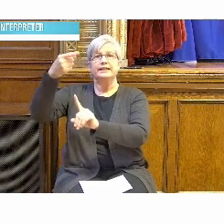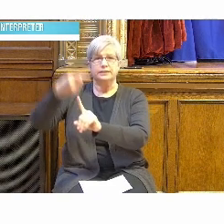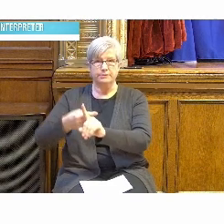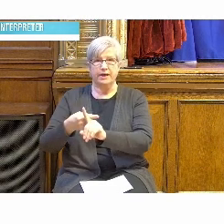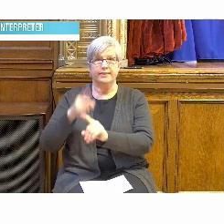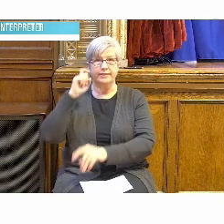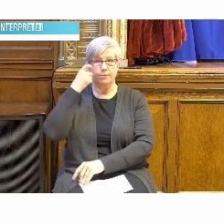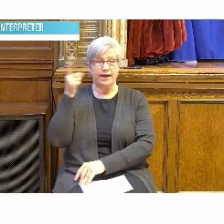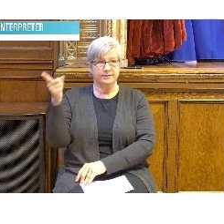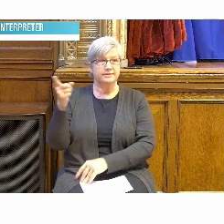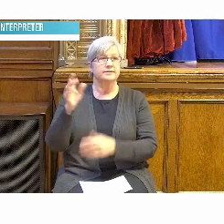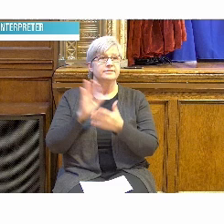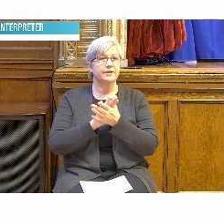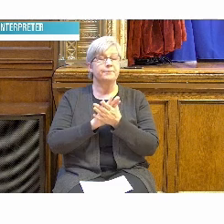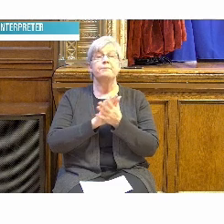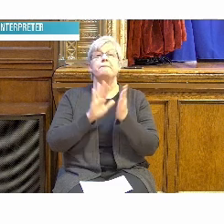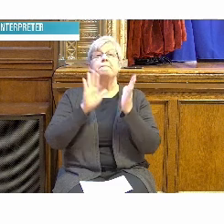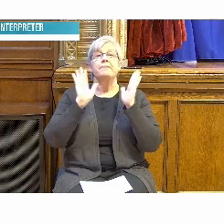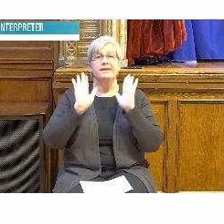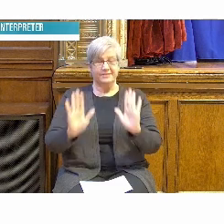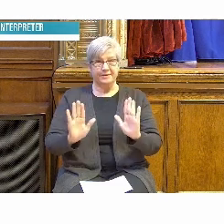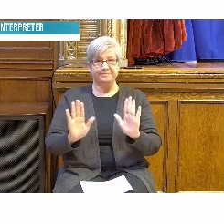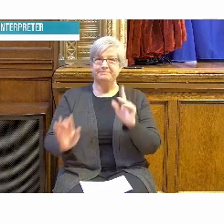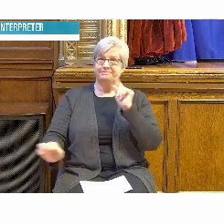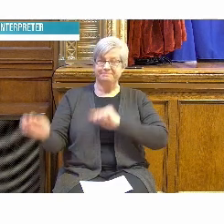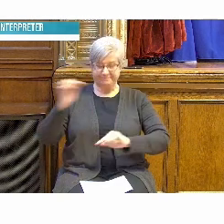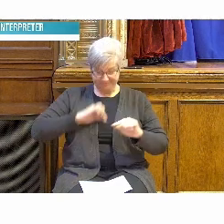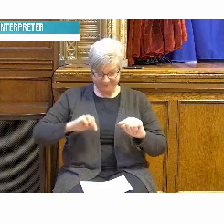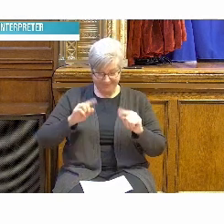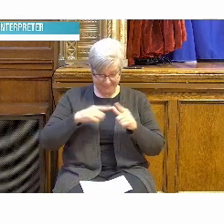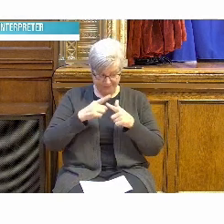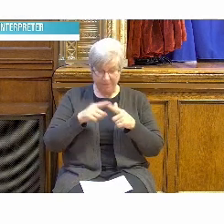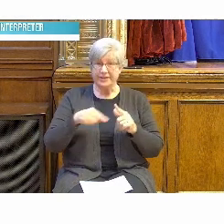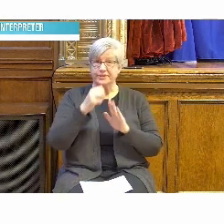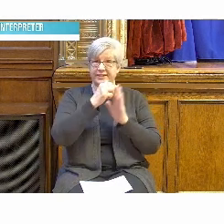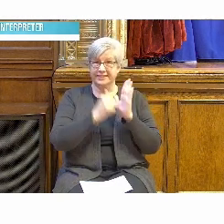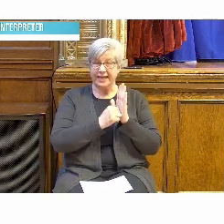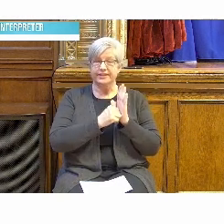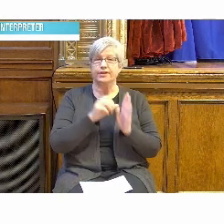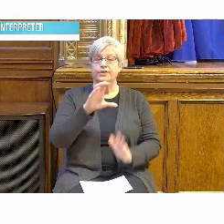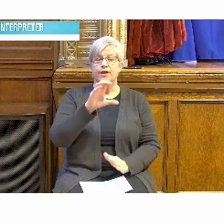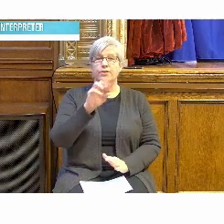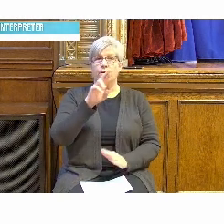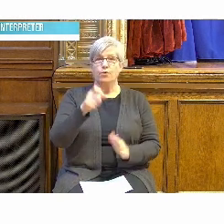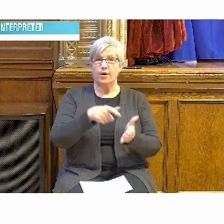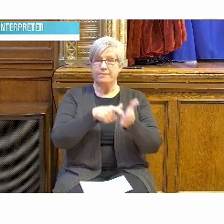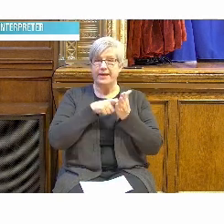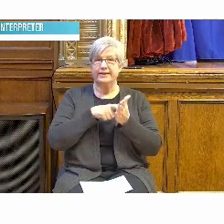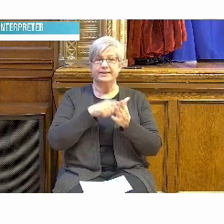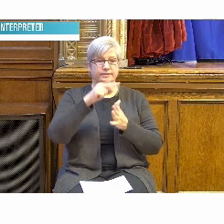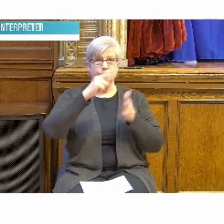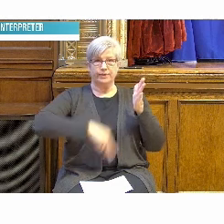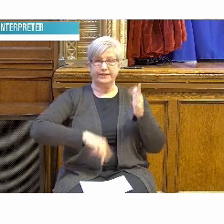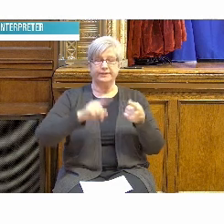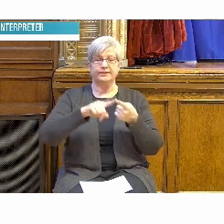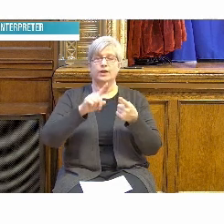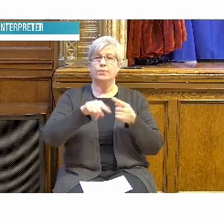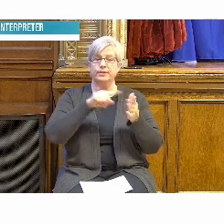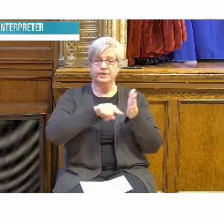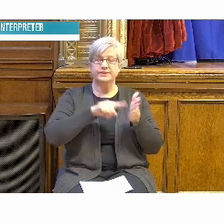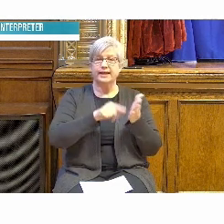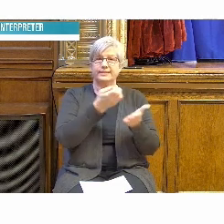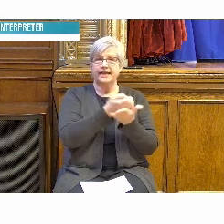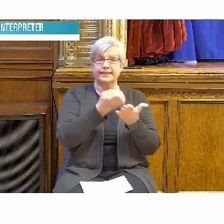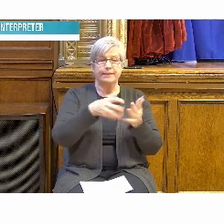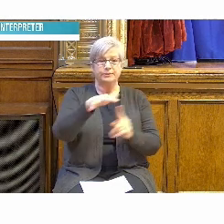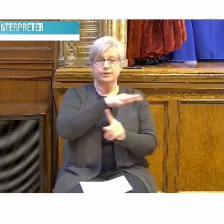move on. And so here are our core mandates, and I just want to make sure I read these to you, that we are to research economic, social, and